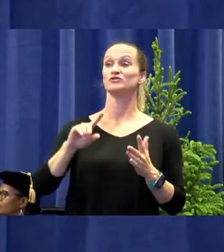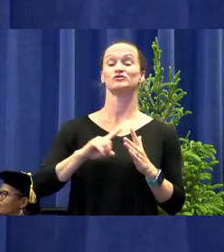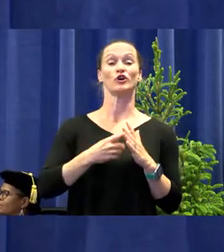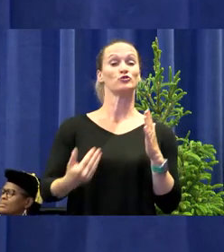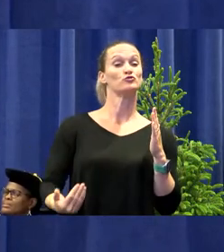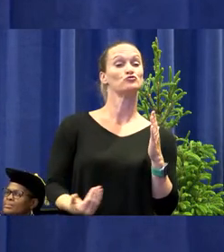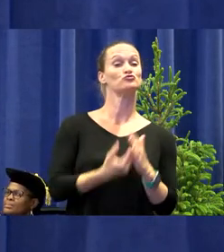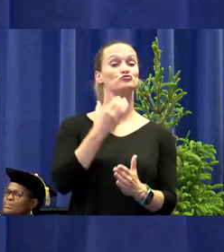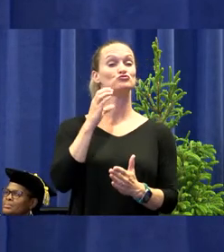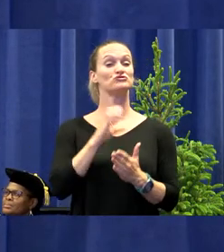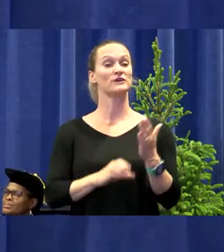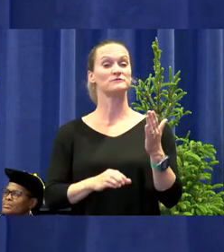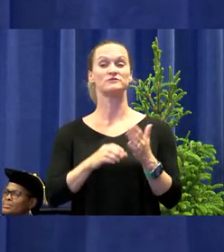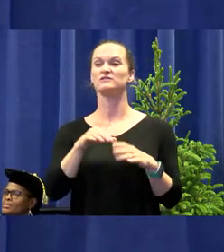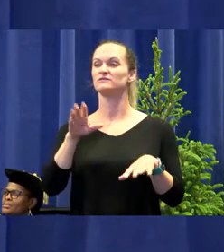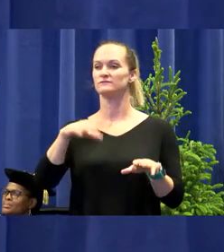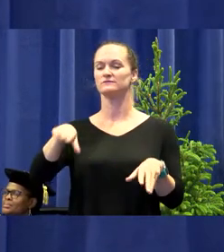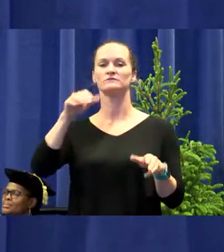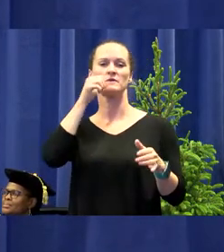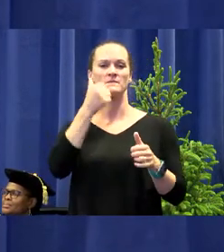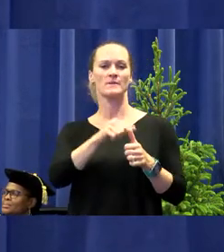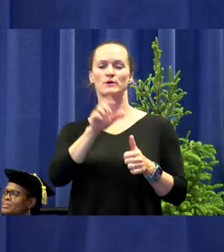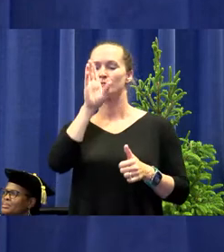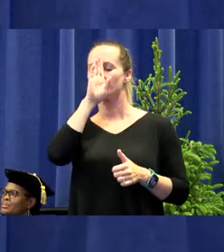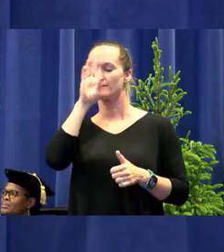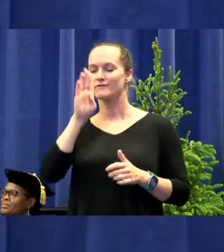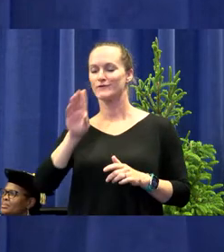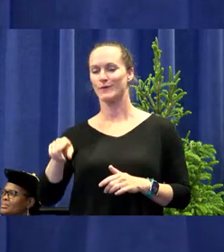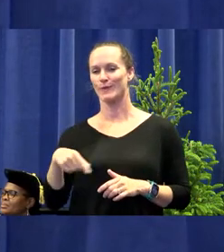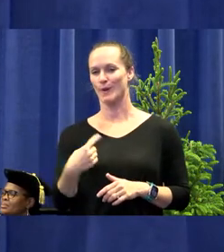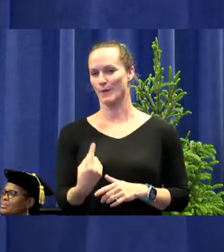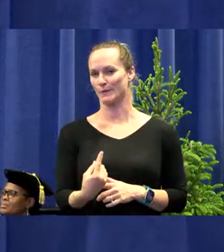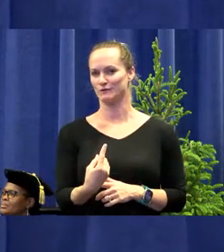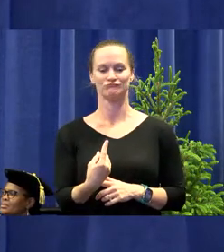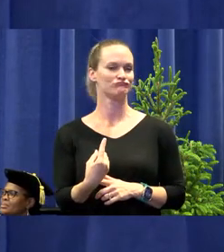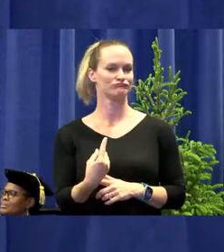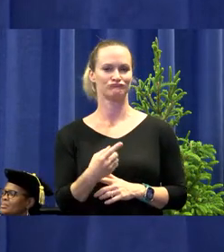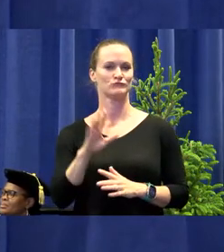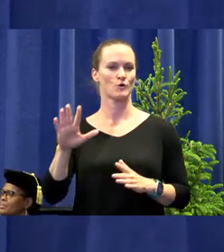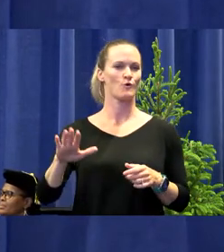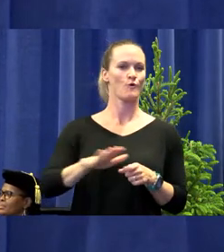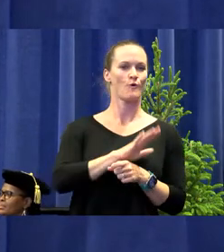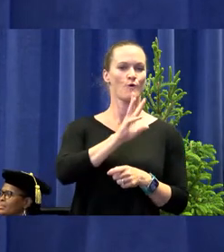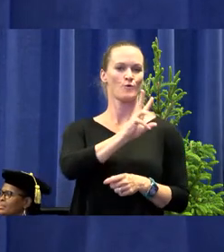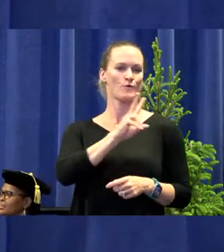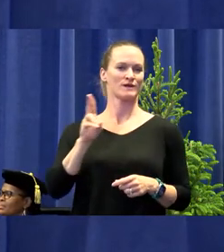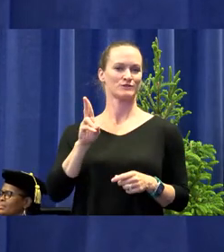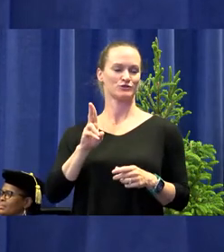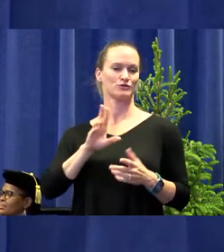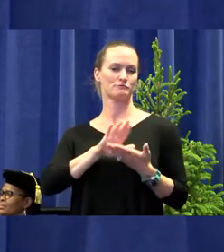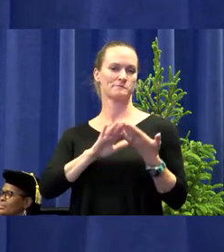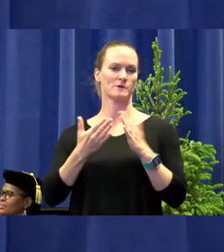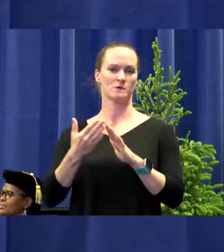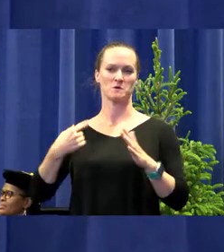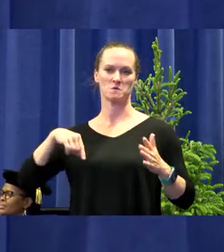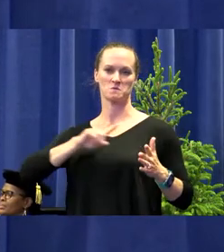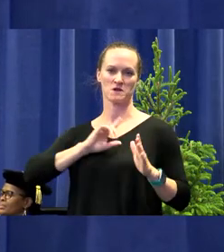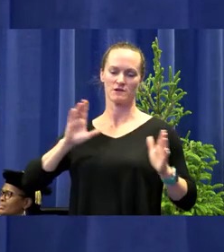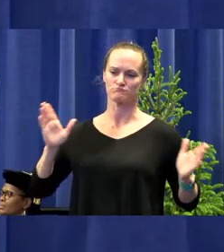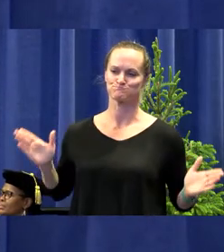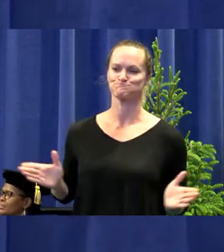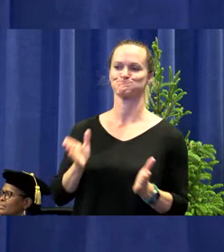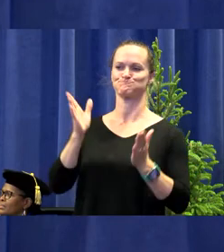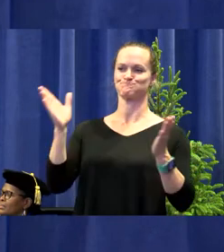know that you will never be alone. The entire Western community is behind you, cheering you on, and is ready to support